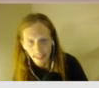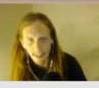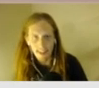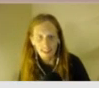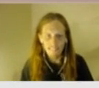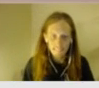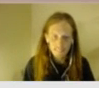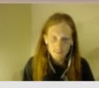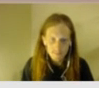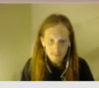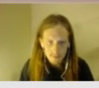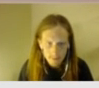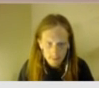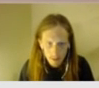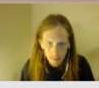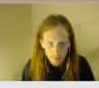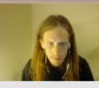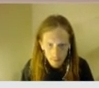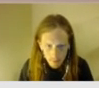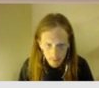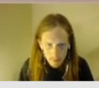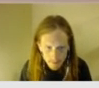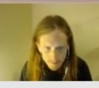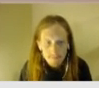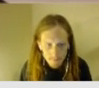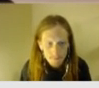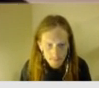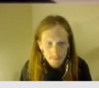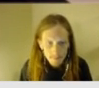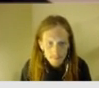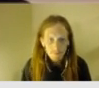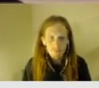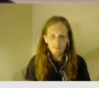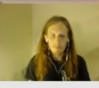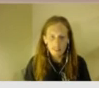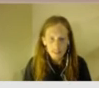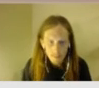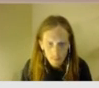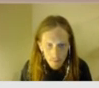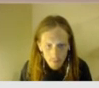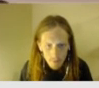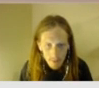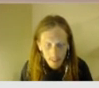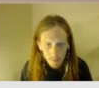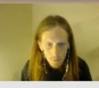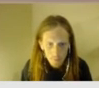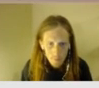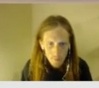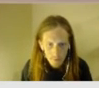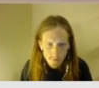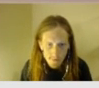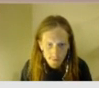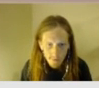know, if identify roadblocks, you know, like if you are hung up on getting a good exposure, there's no shame in go